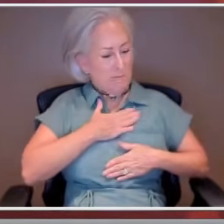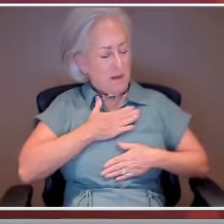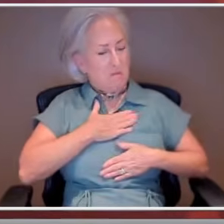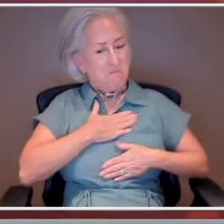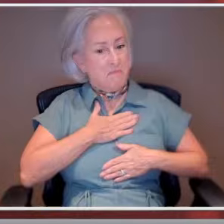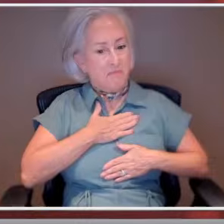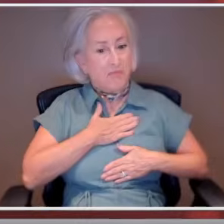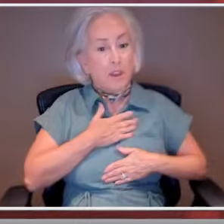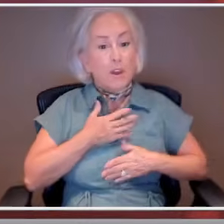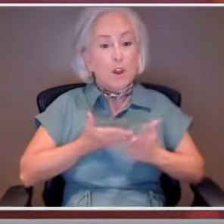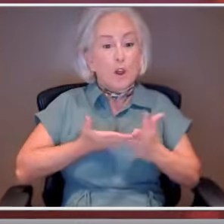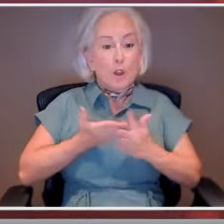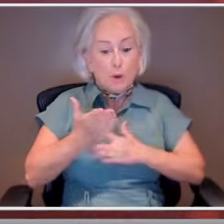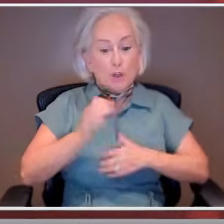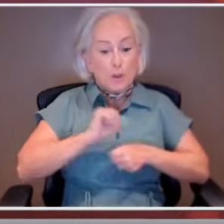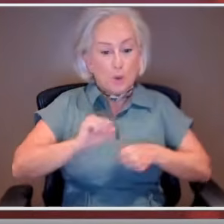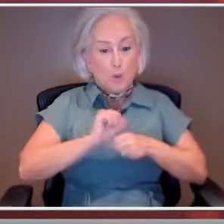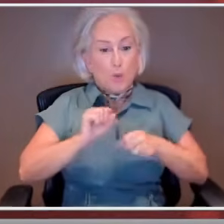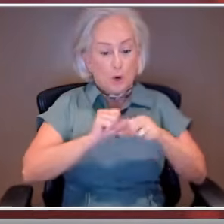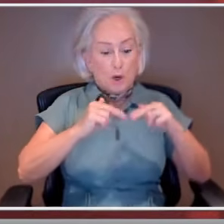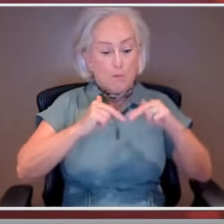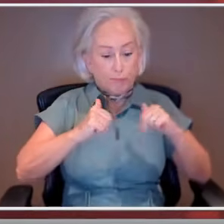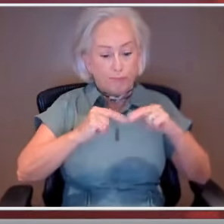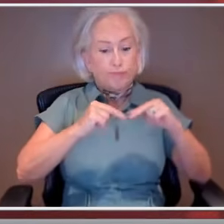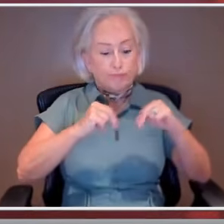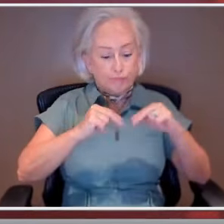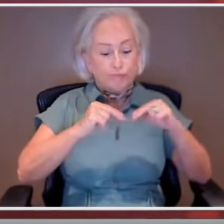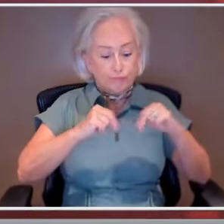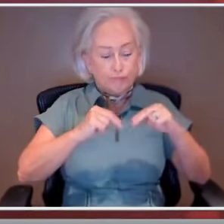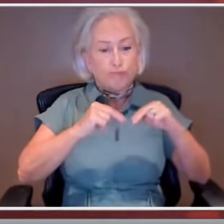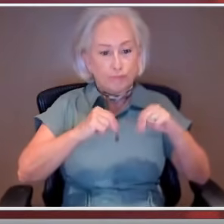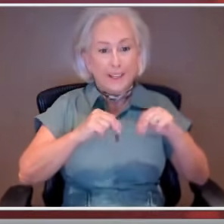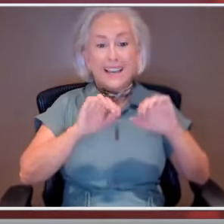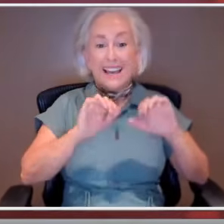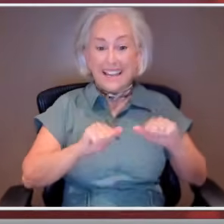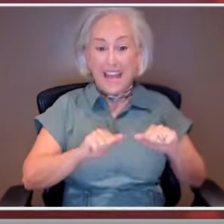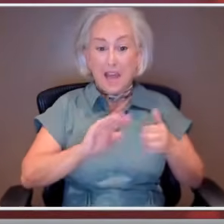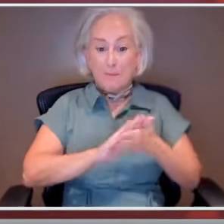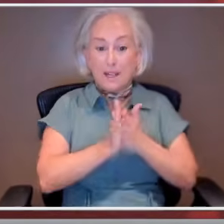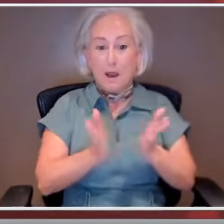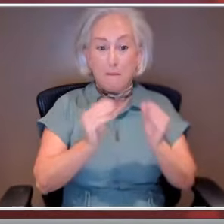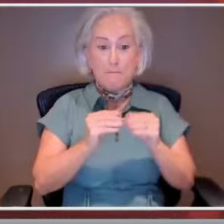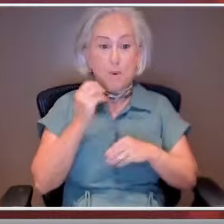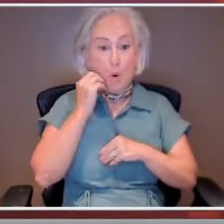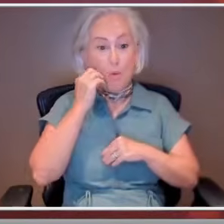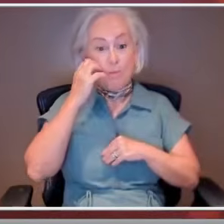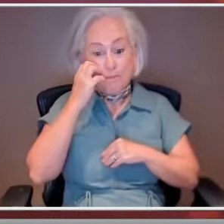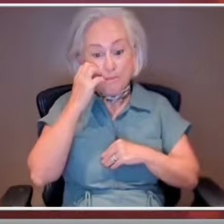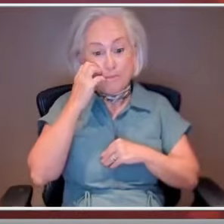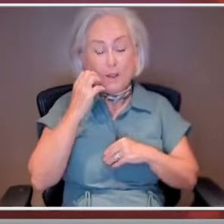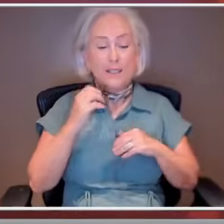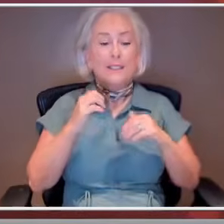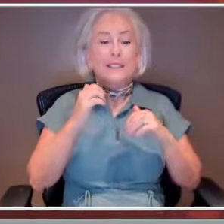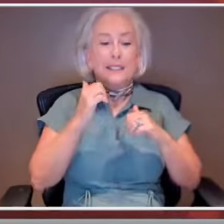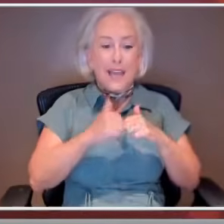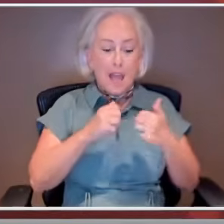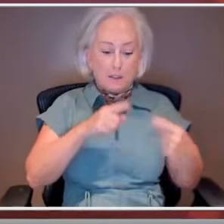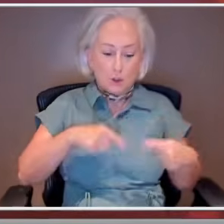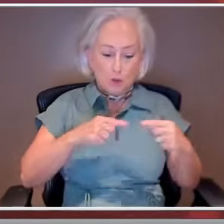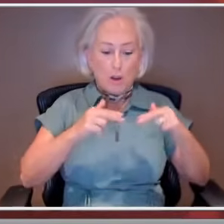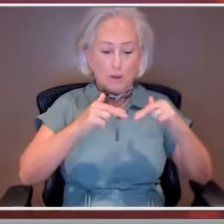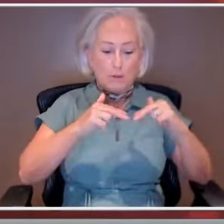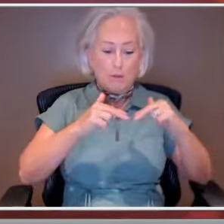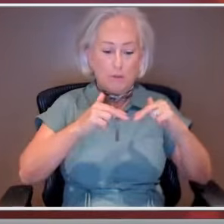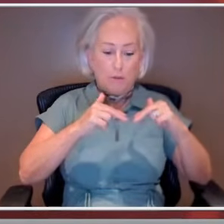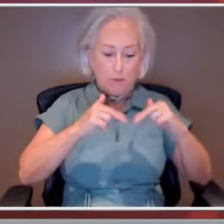and tear, it will degrade. And it can get thickened and start to not open well or not close well. And eventually that causes